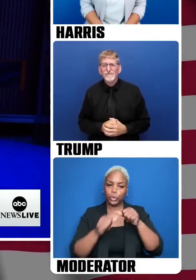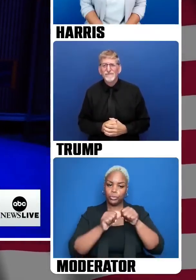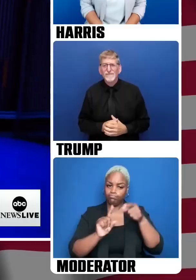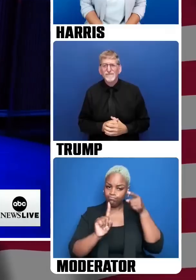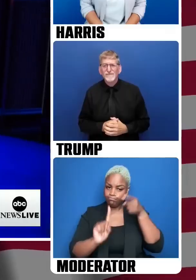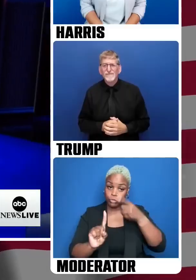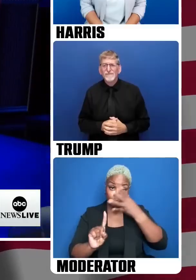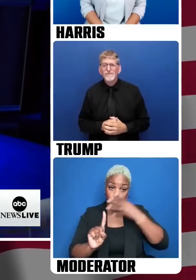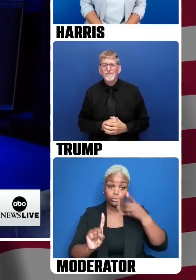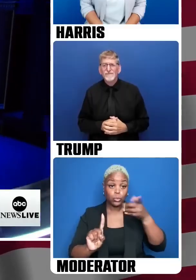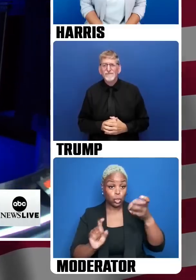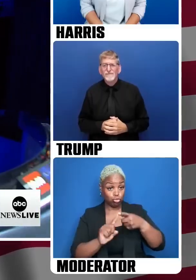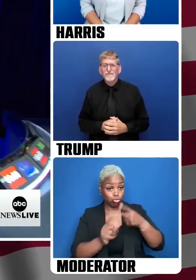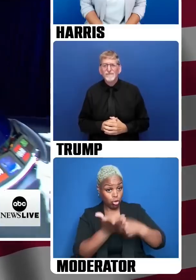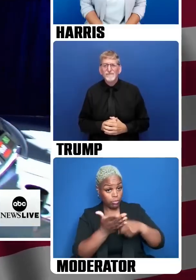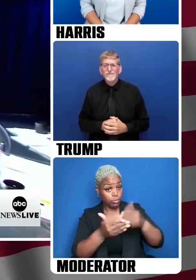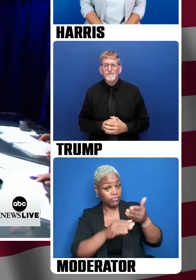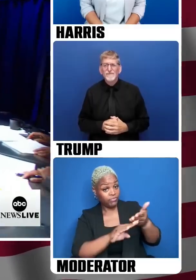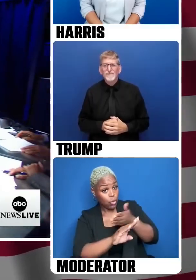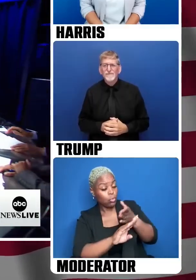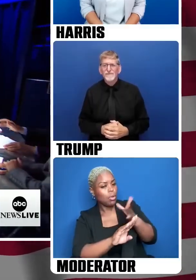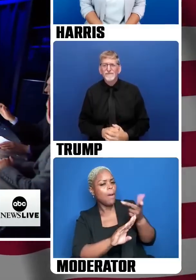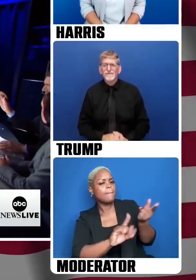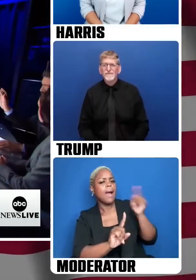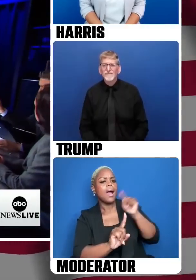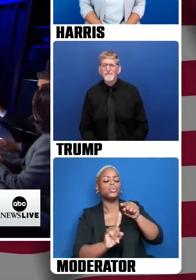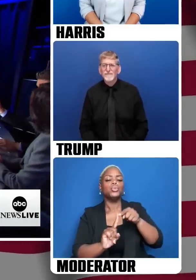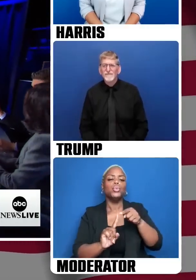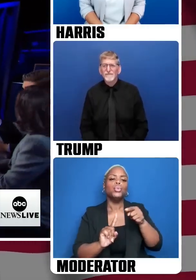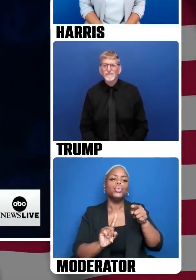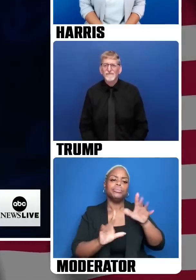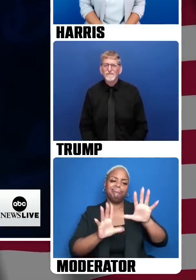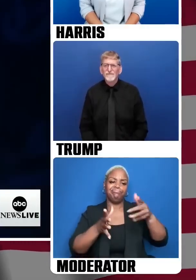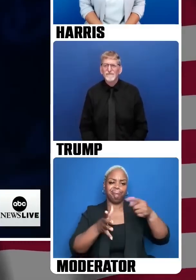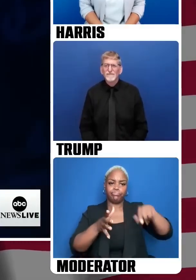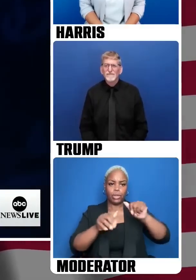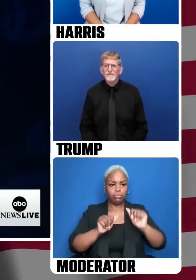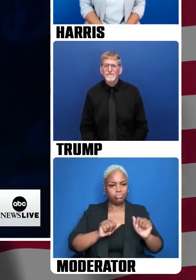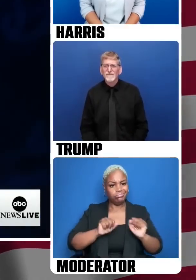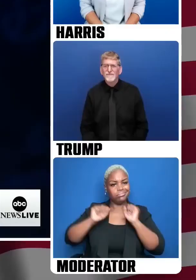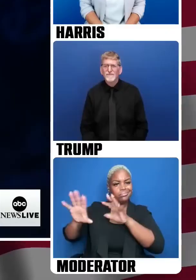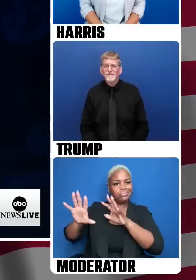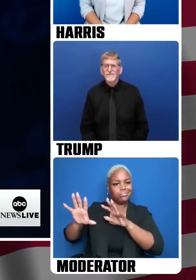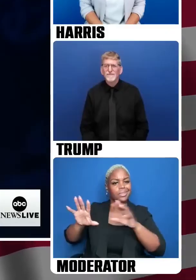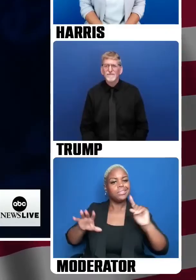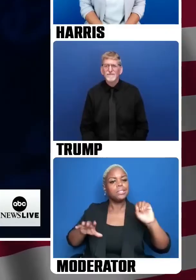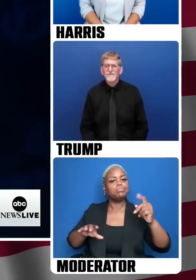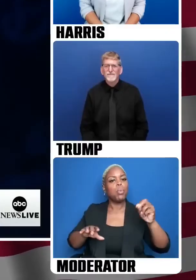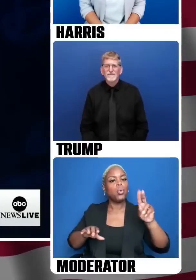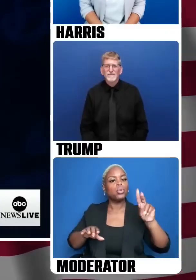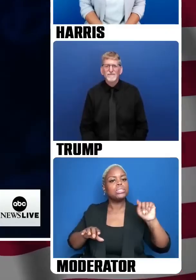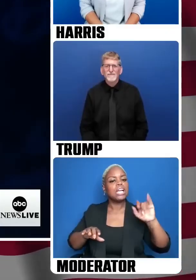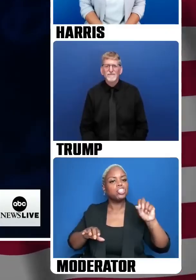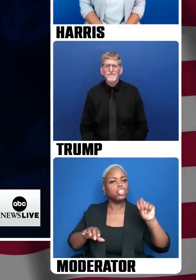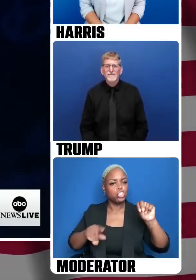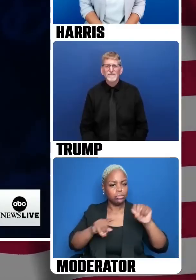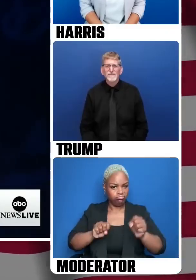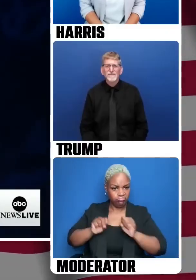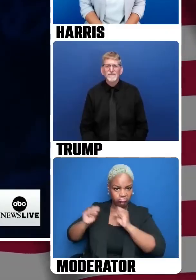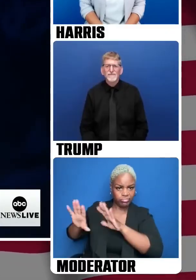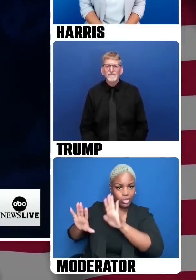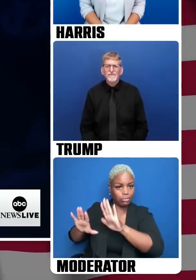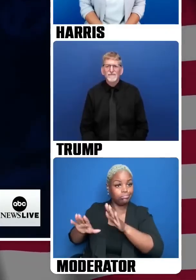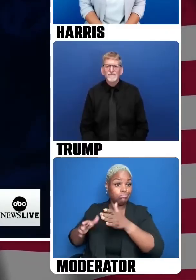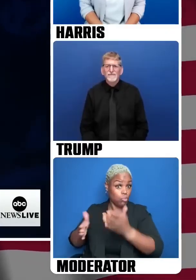so let's get back to your deportation proposal that the vice president has reacted to as well. President Trump, you call this